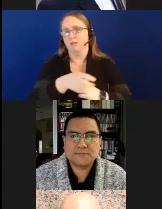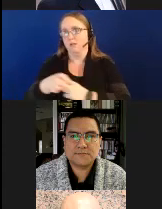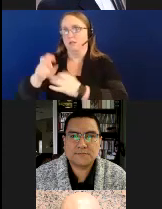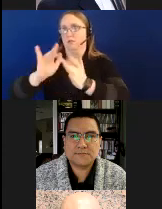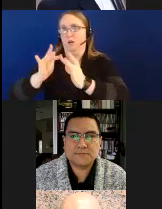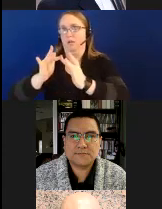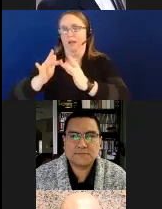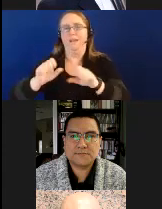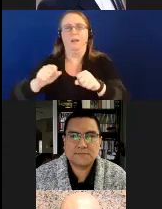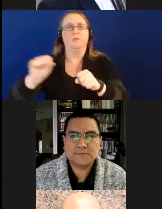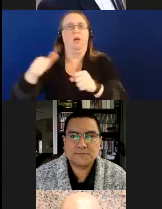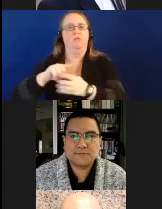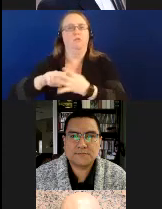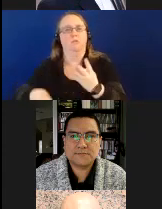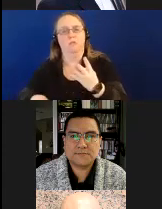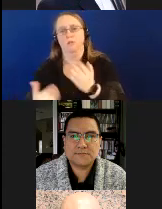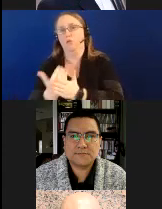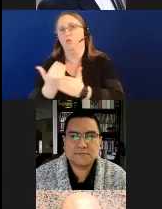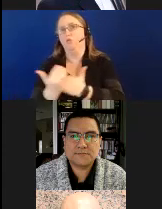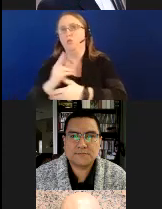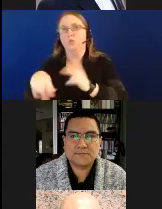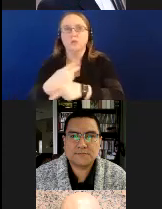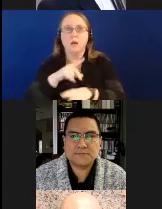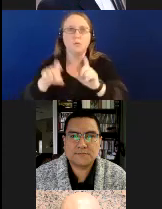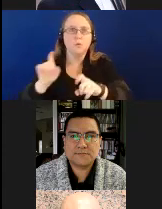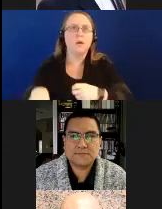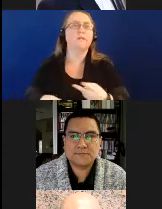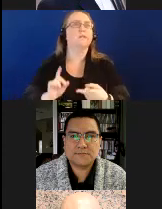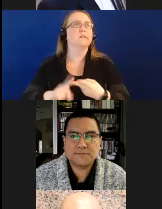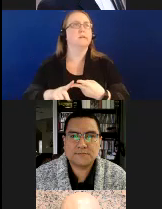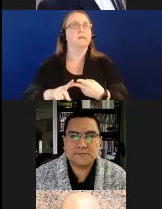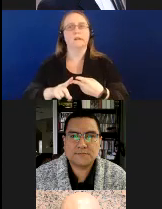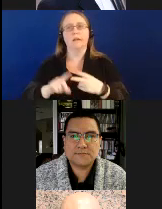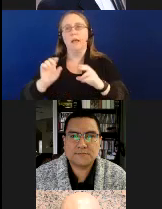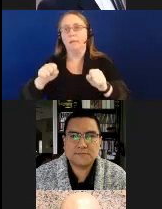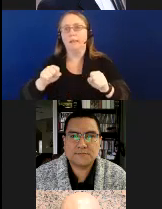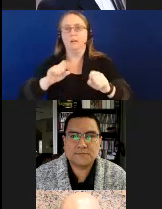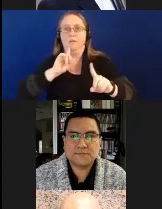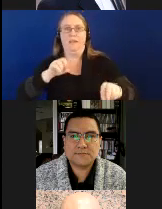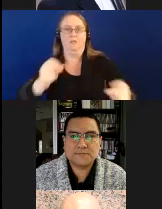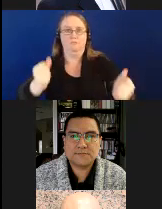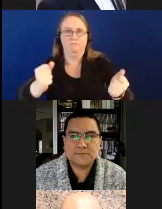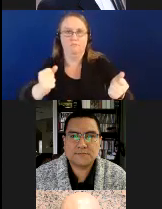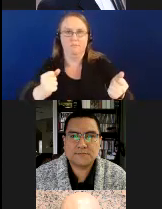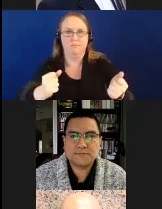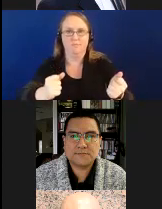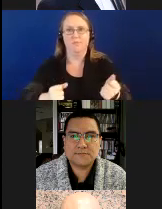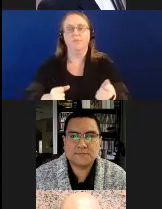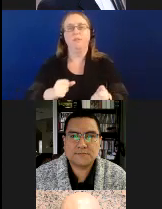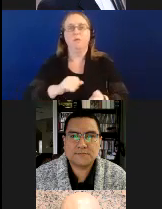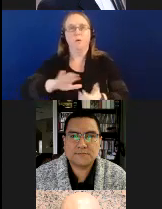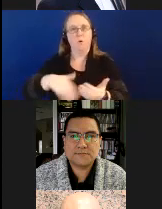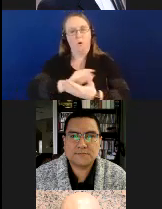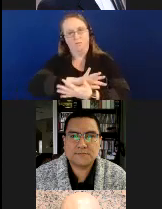other stuff that we're doing, the new question types, the ability to get our answers back quicker. All of that is something, or